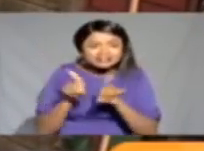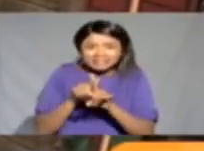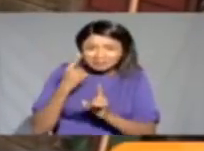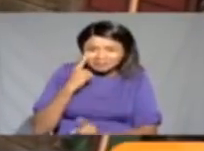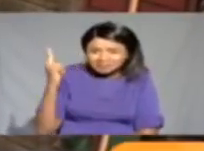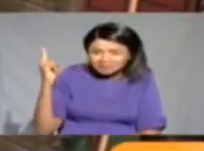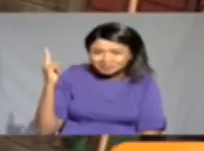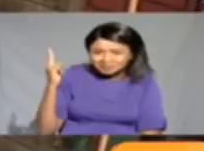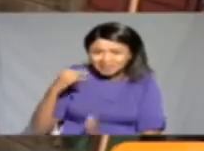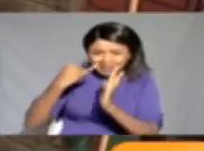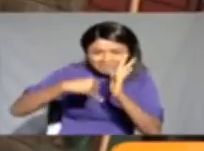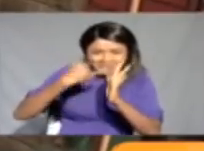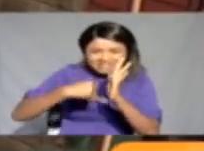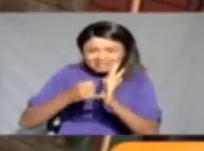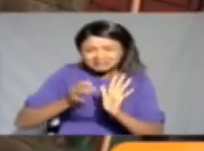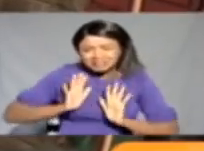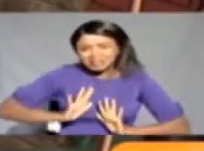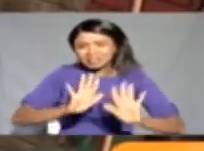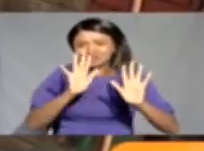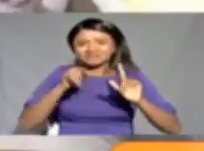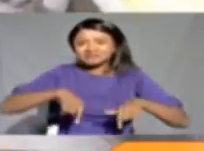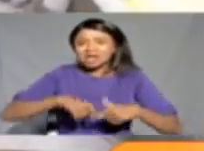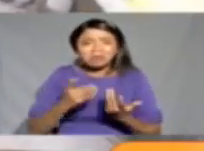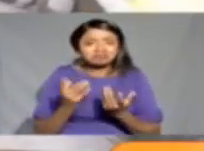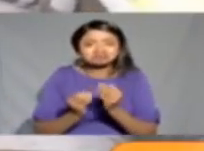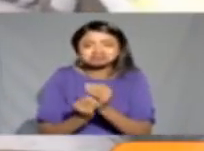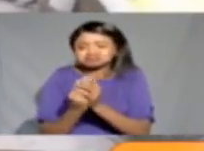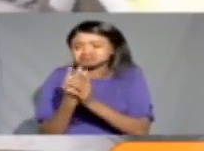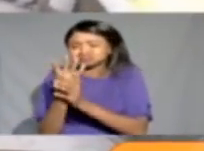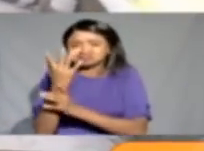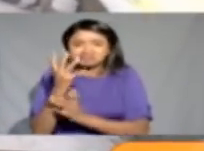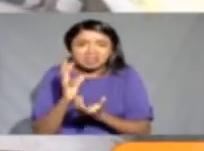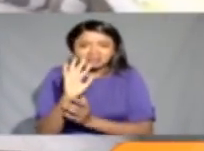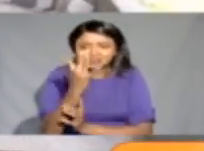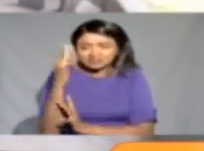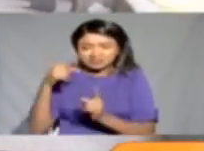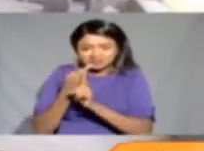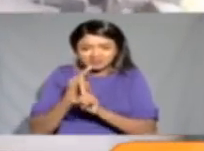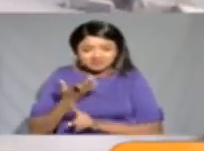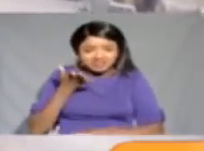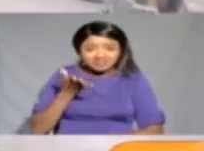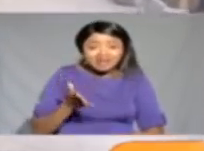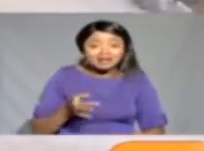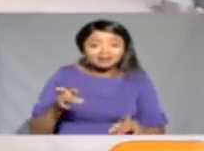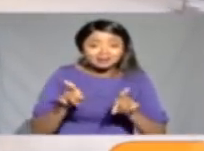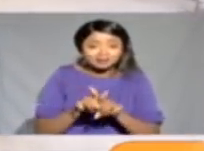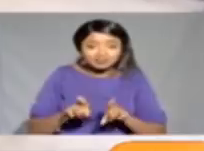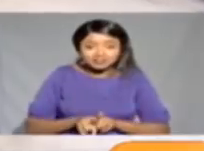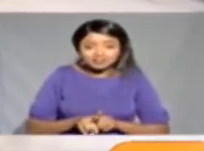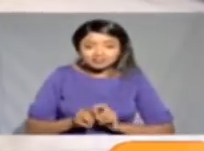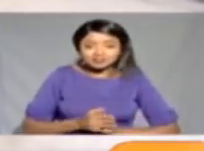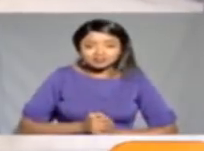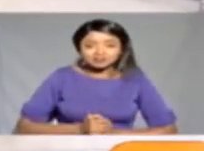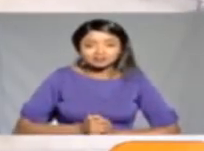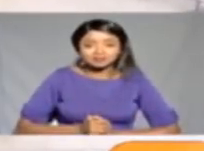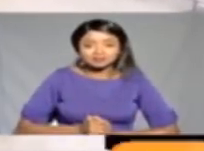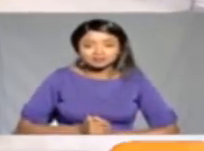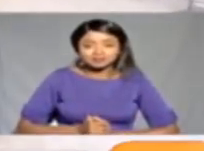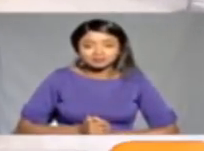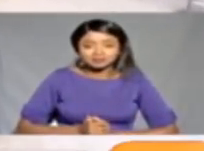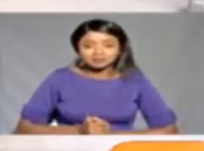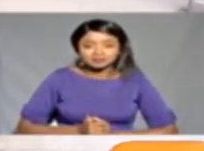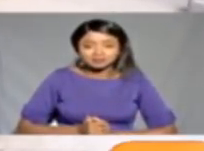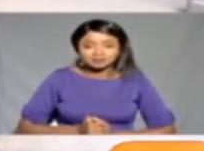was left behind and is succumbing to nature. The building has become a training facility for a security guard company. We